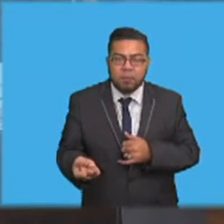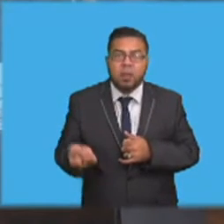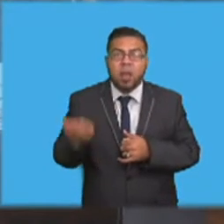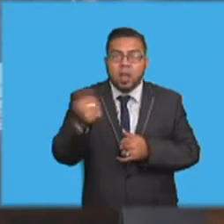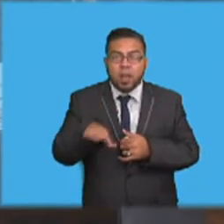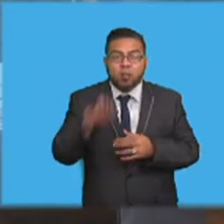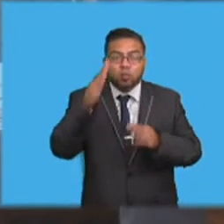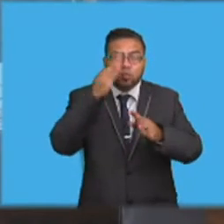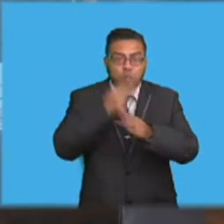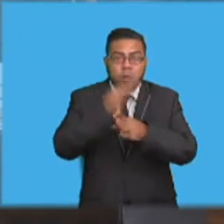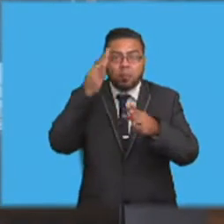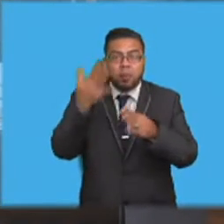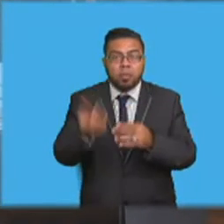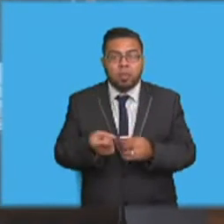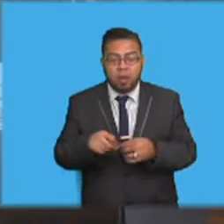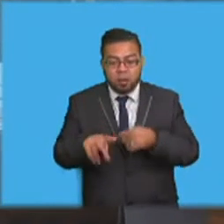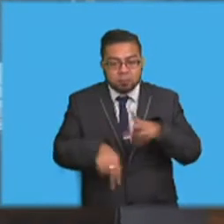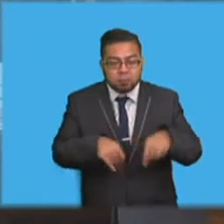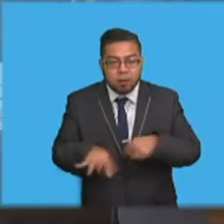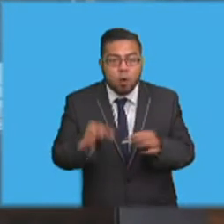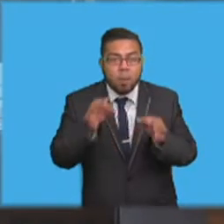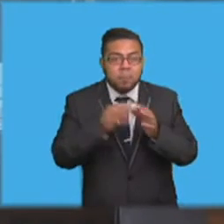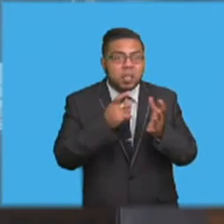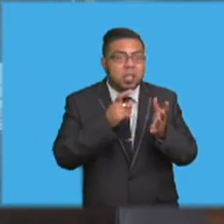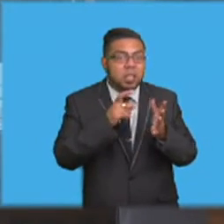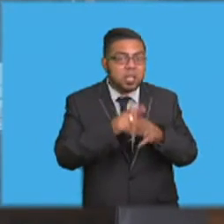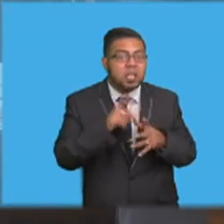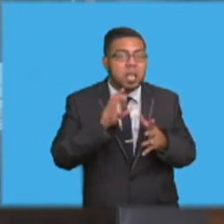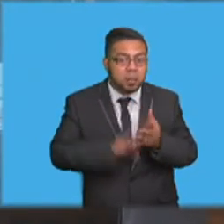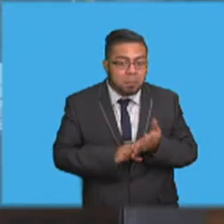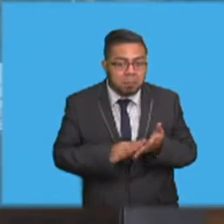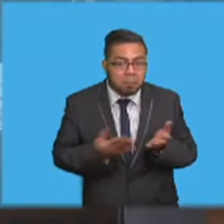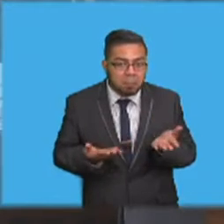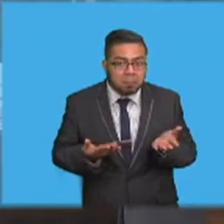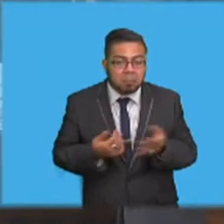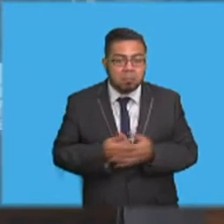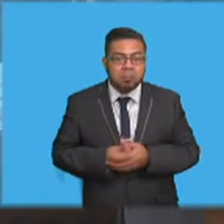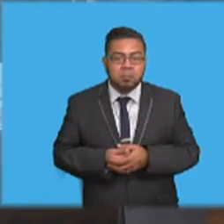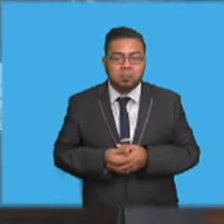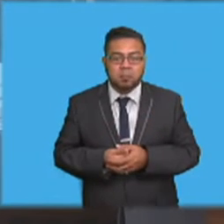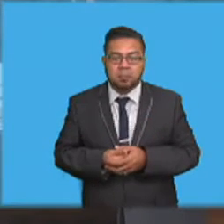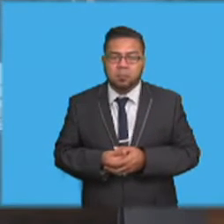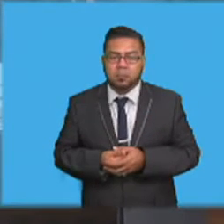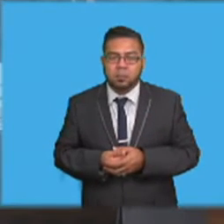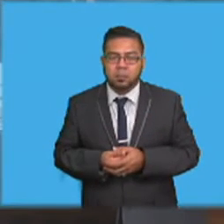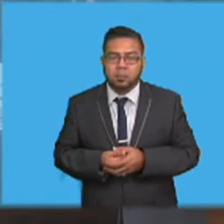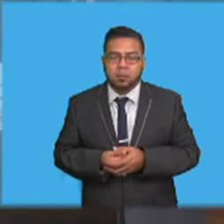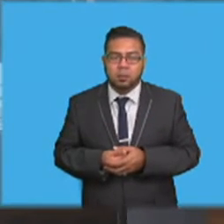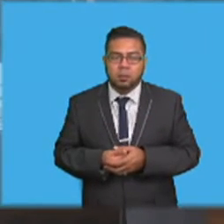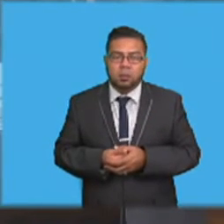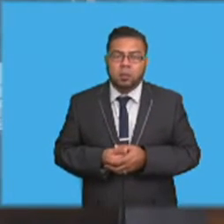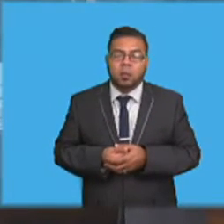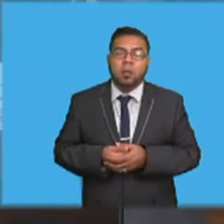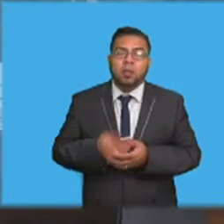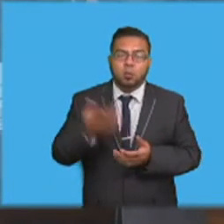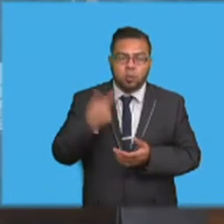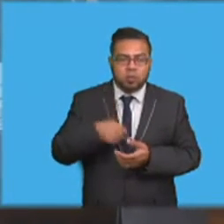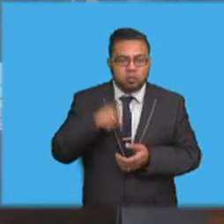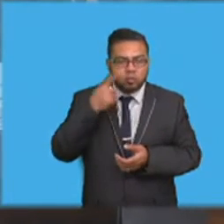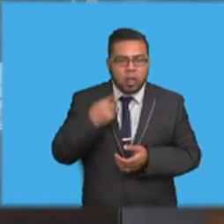extraction of BDM was done because the only way it could revive the